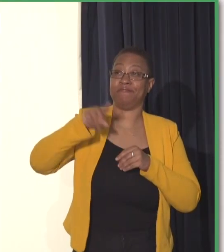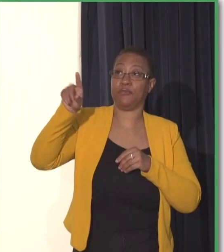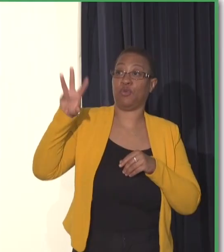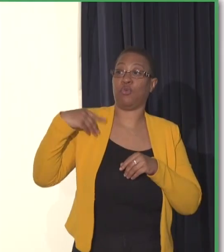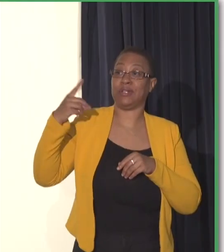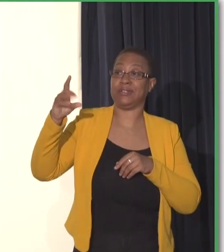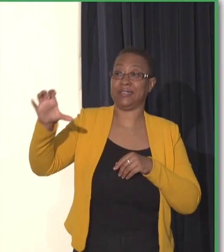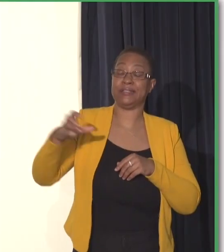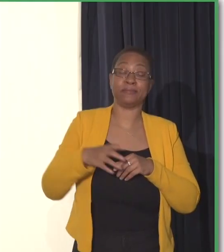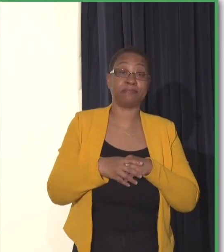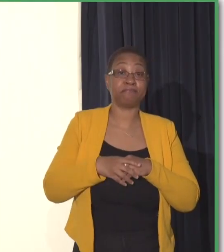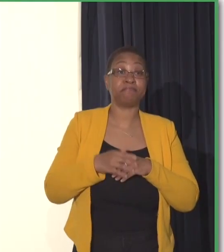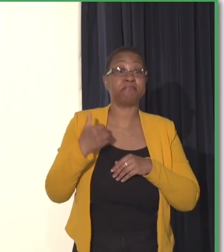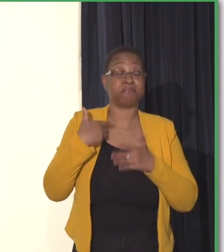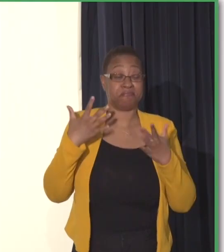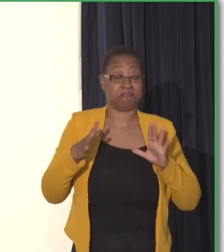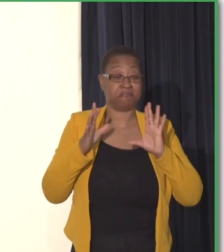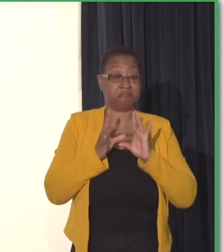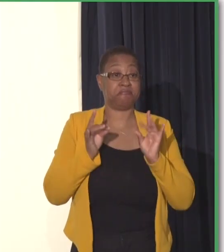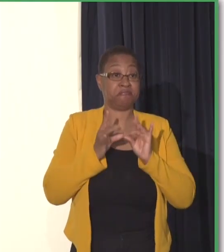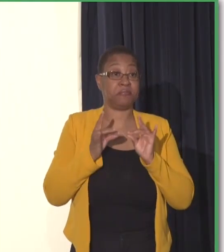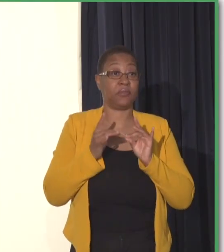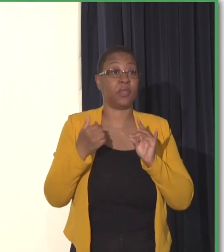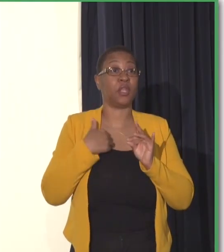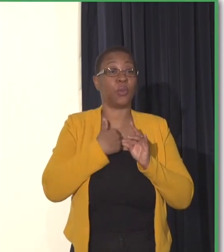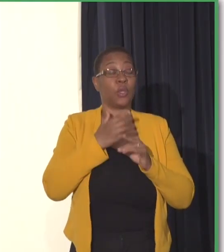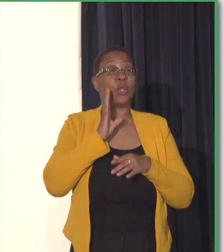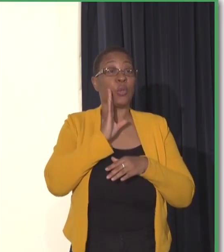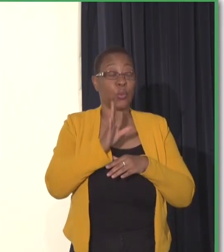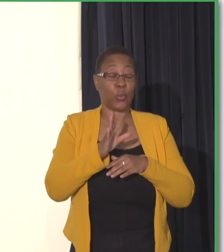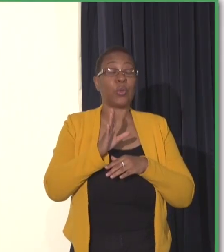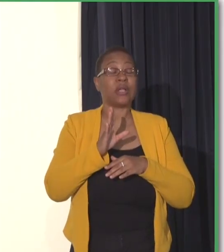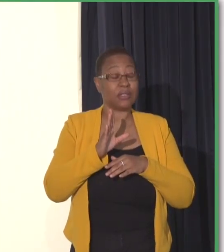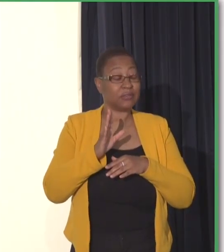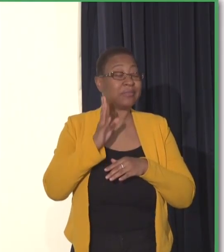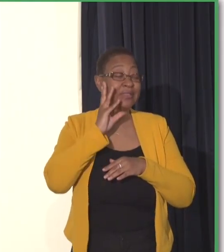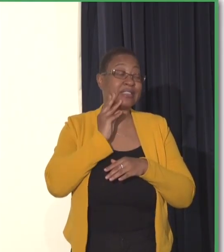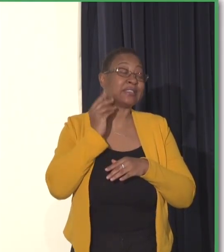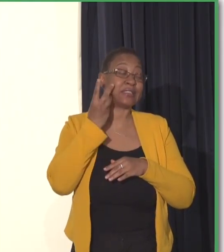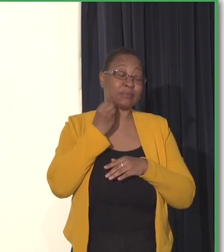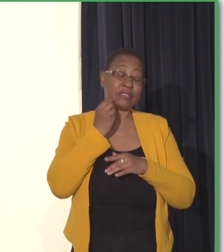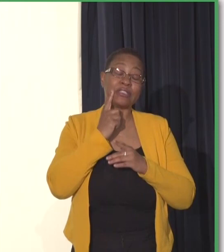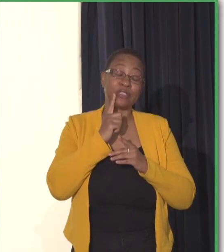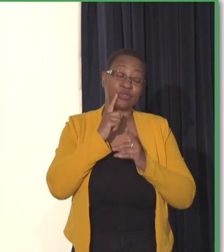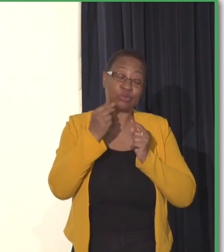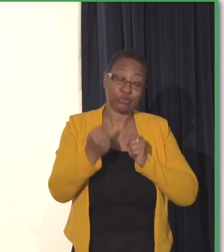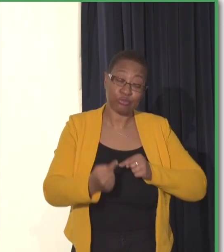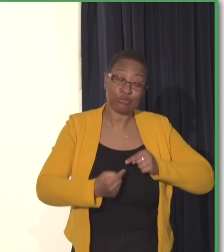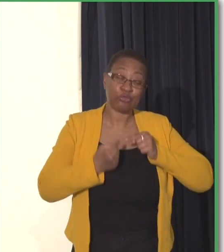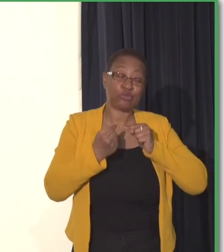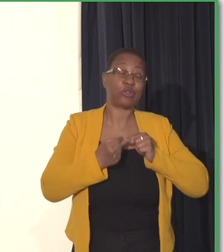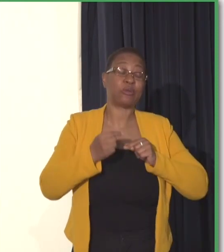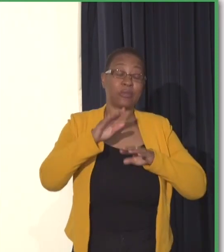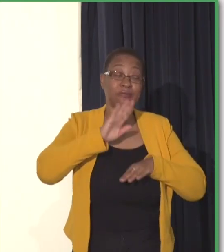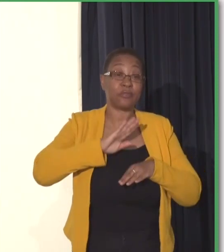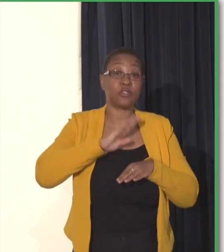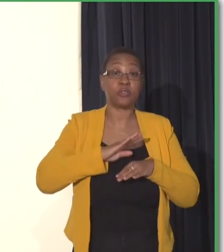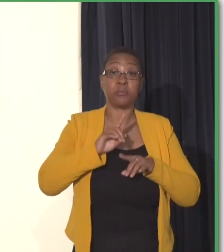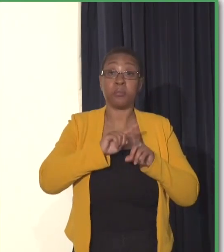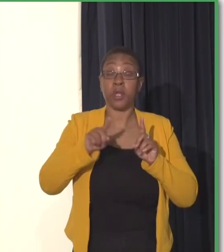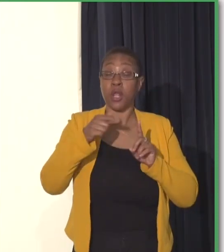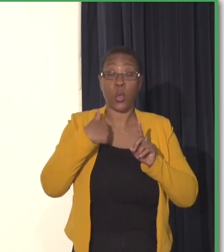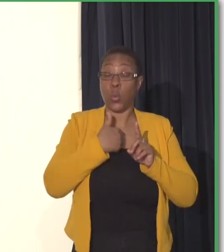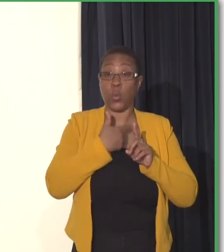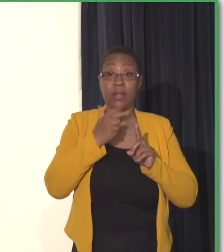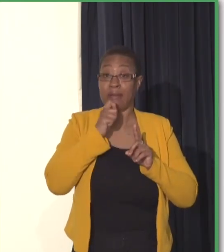have stated before, that we are in for some dark times, but we are not going back to the days they often